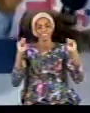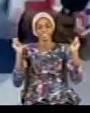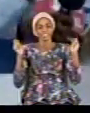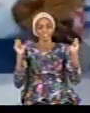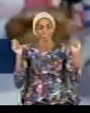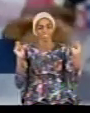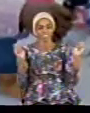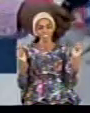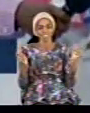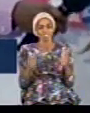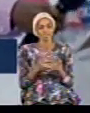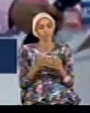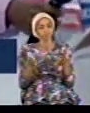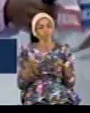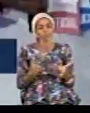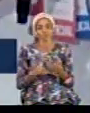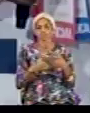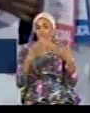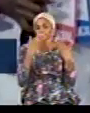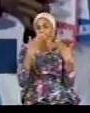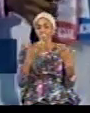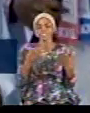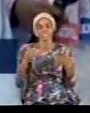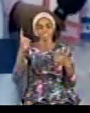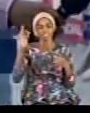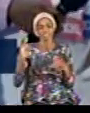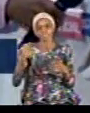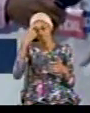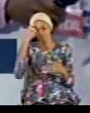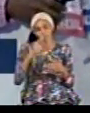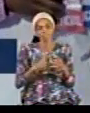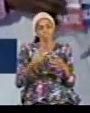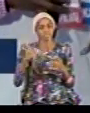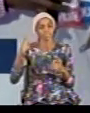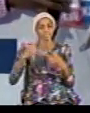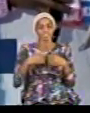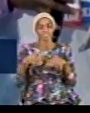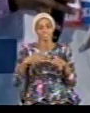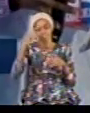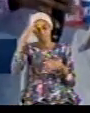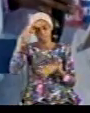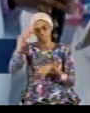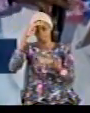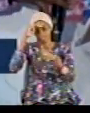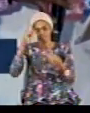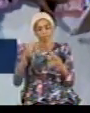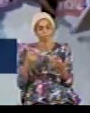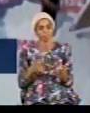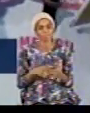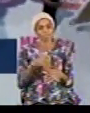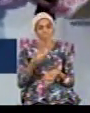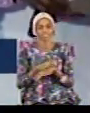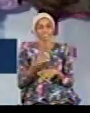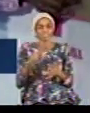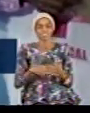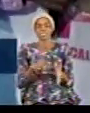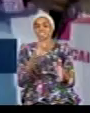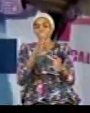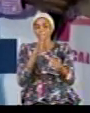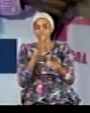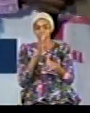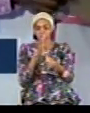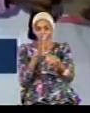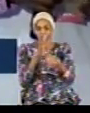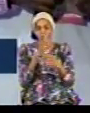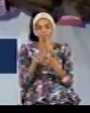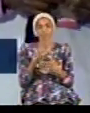I want to thank God for what God has did for us this evening. This is my mother. We are from